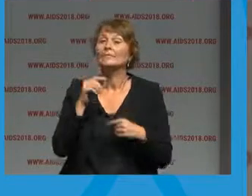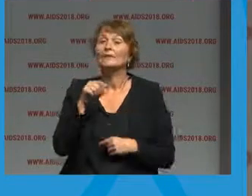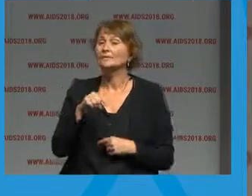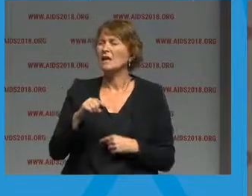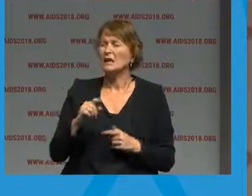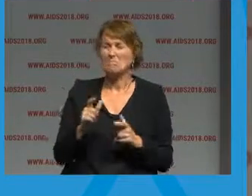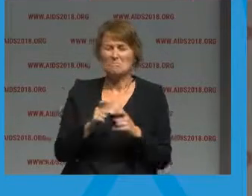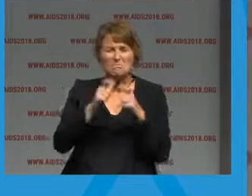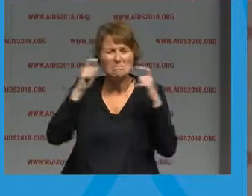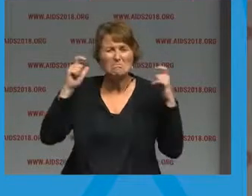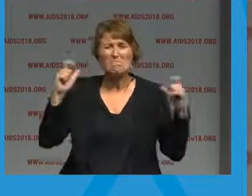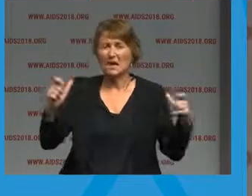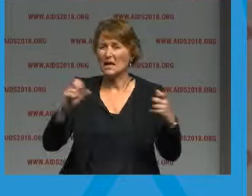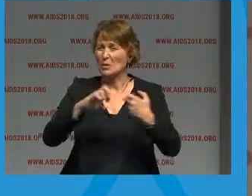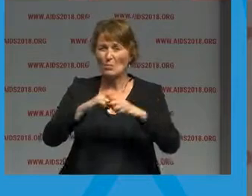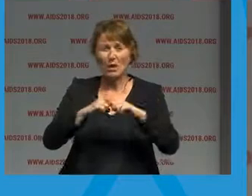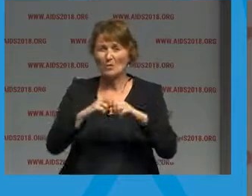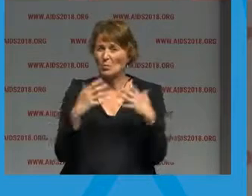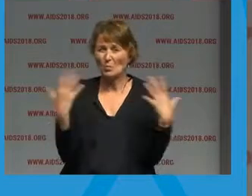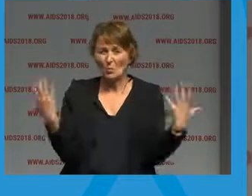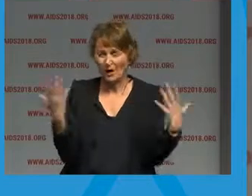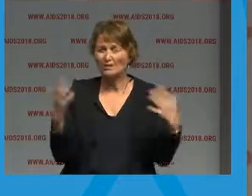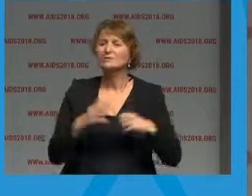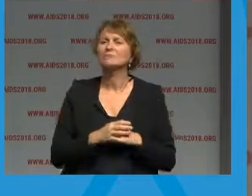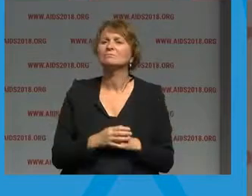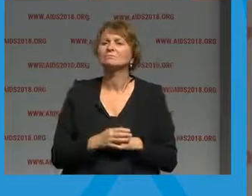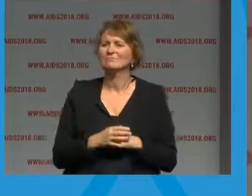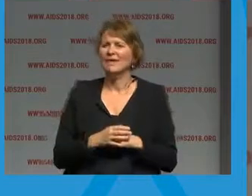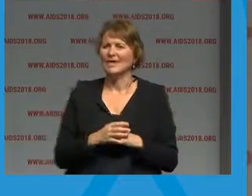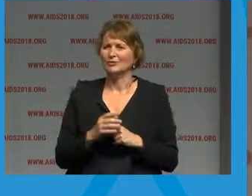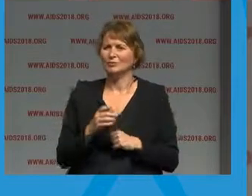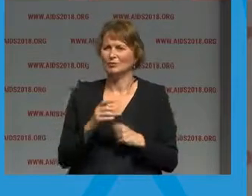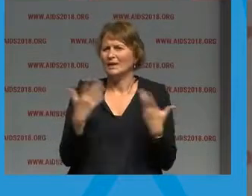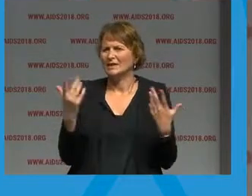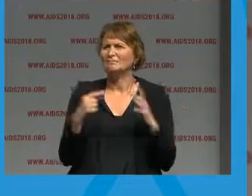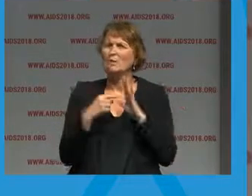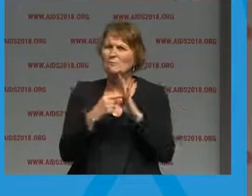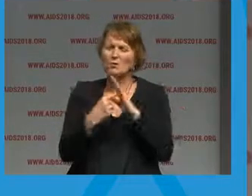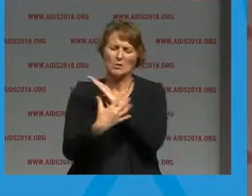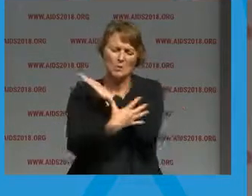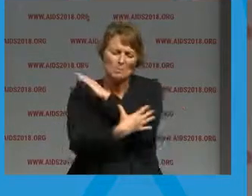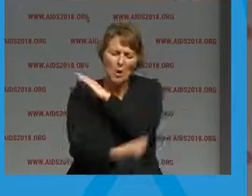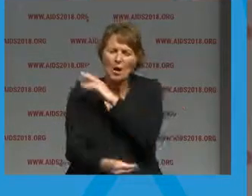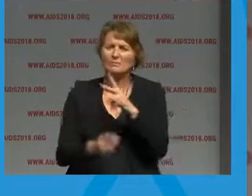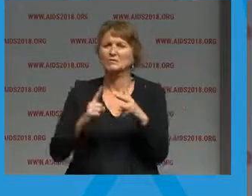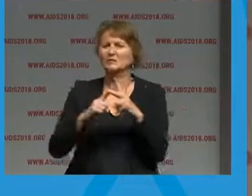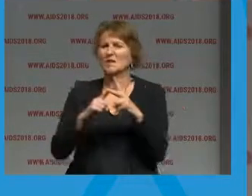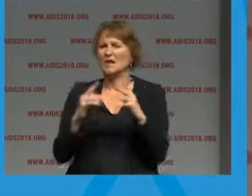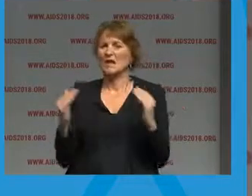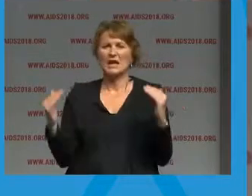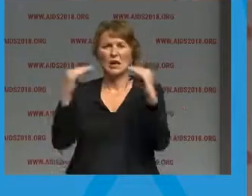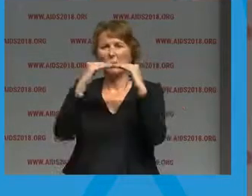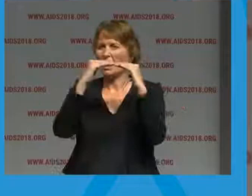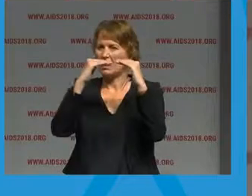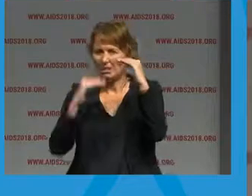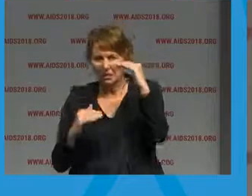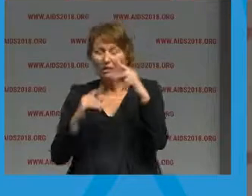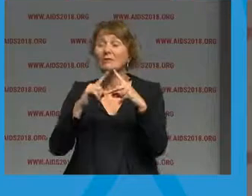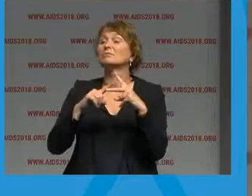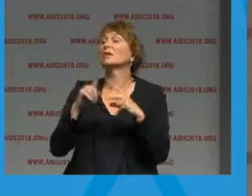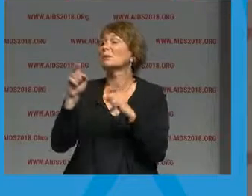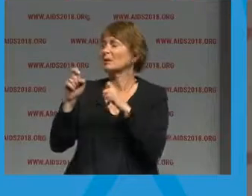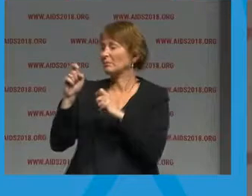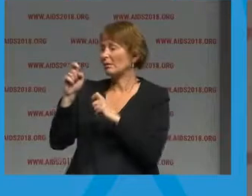us, or the biggest problems, are structural around poverty, gender inequality, disregard for others for many